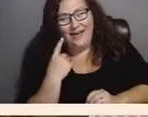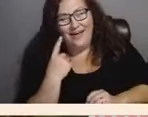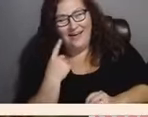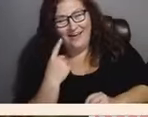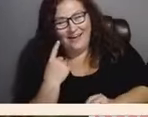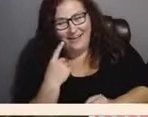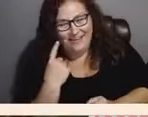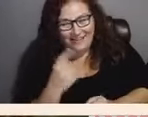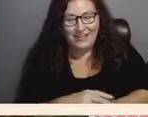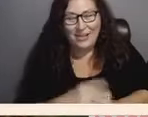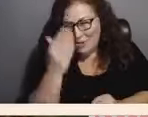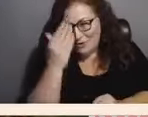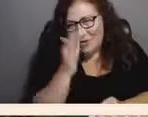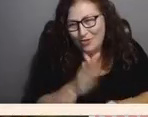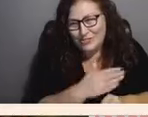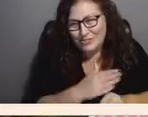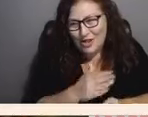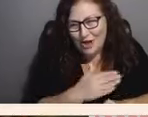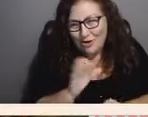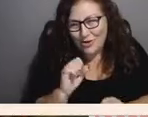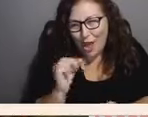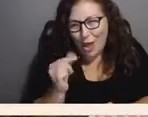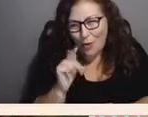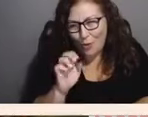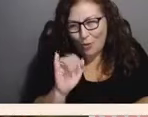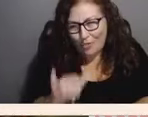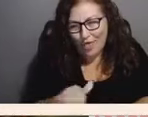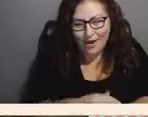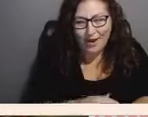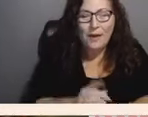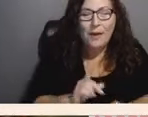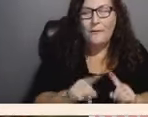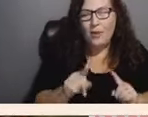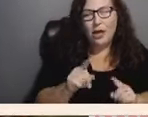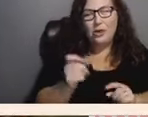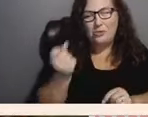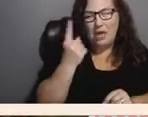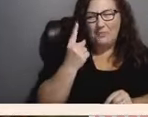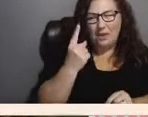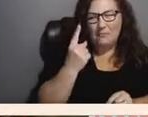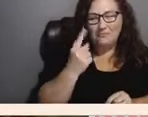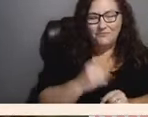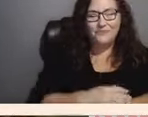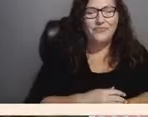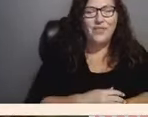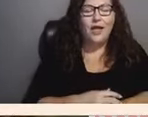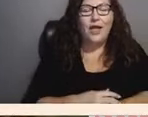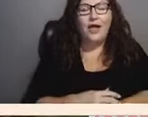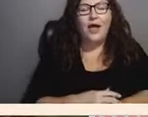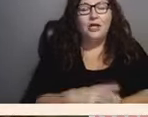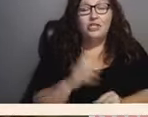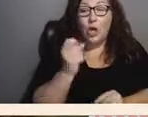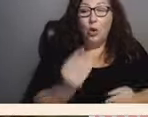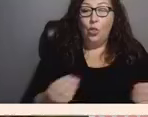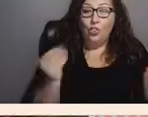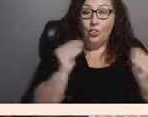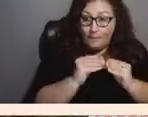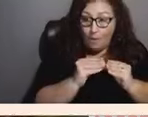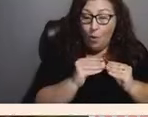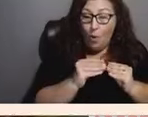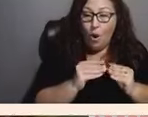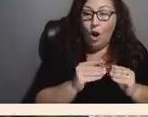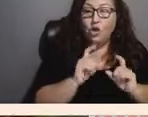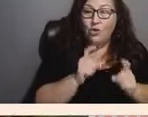You know the song, you can Google it, but you get my drift. So the more you give